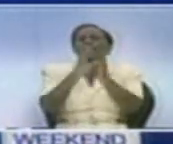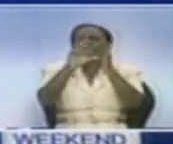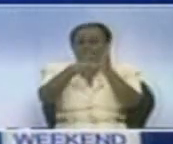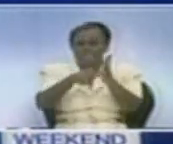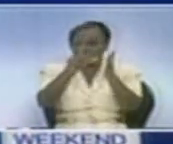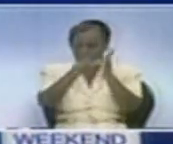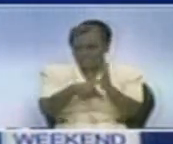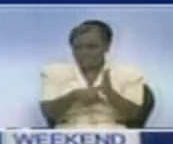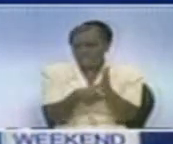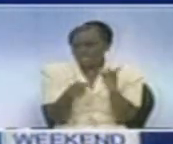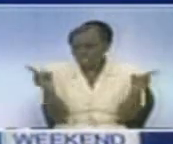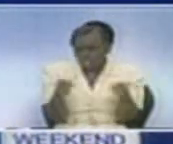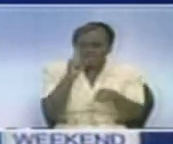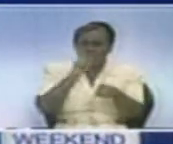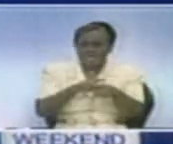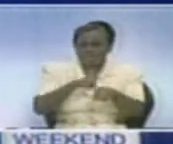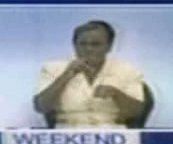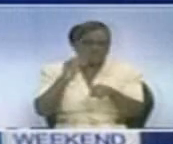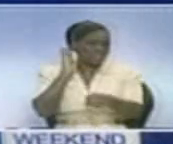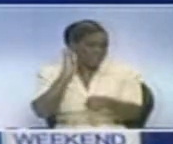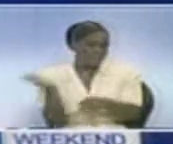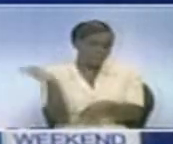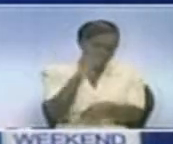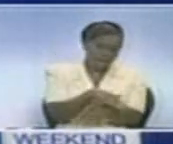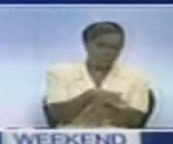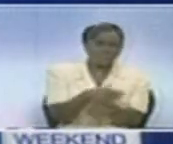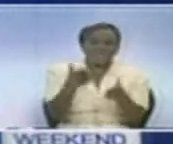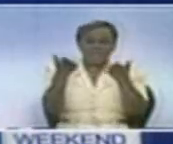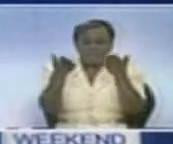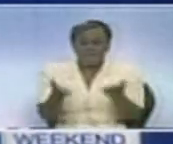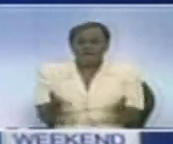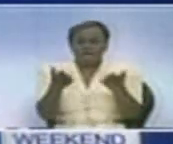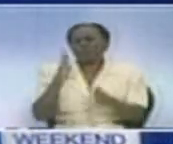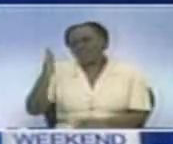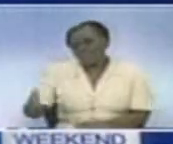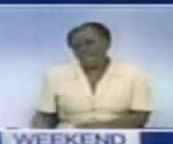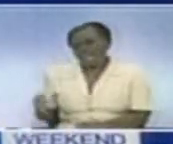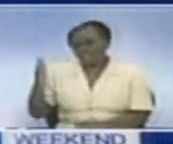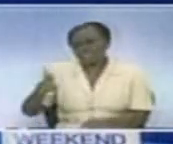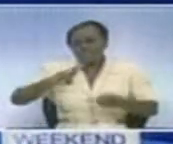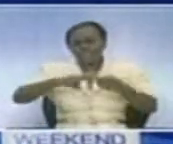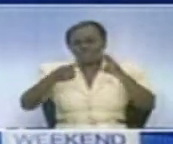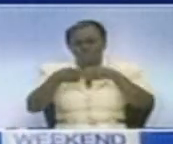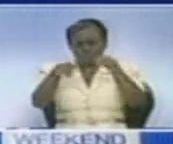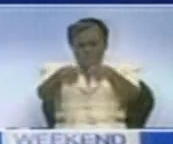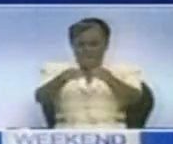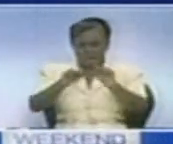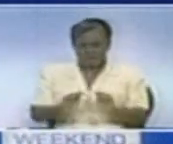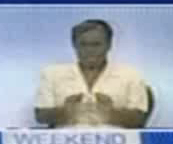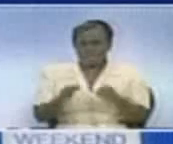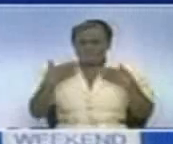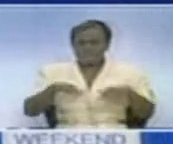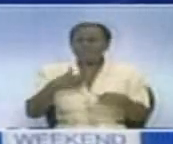on. It should be with us in just a short while. We'll come back to that. But let's take you to Naivasha now, where as relatives bury the victims